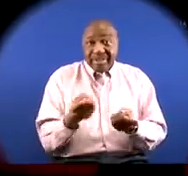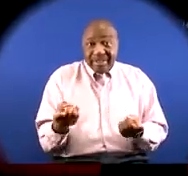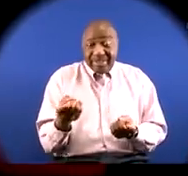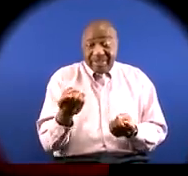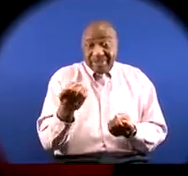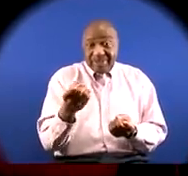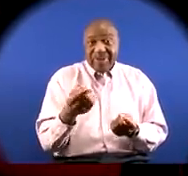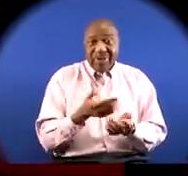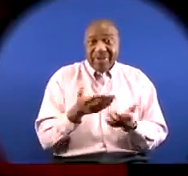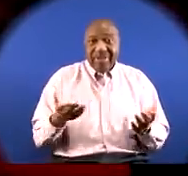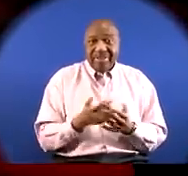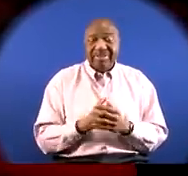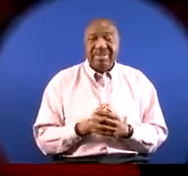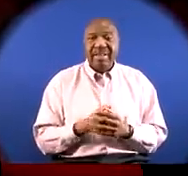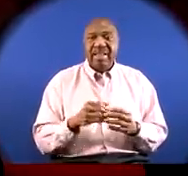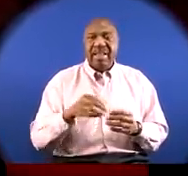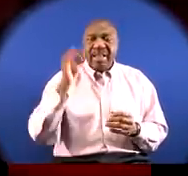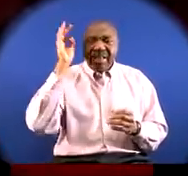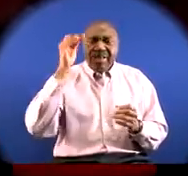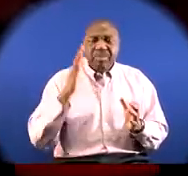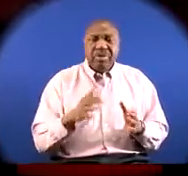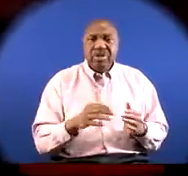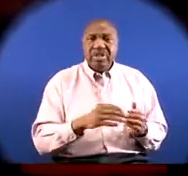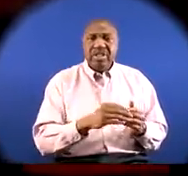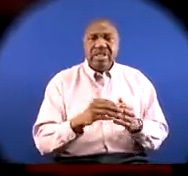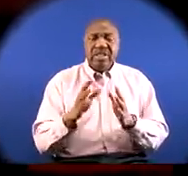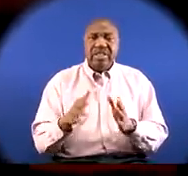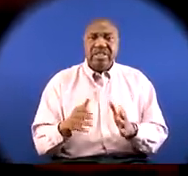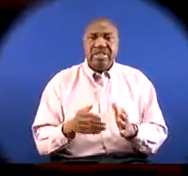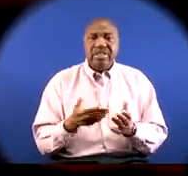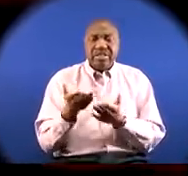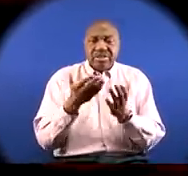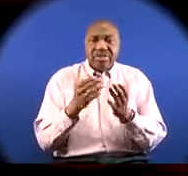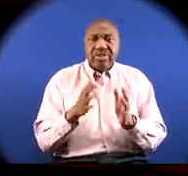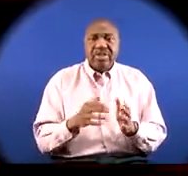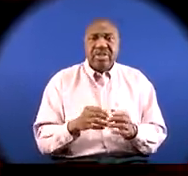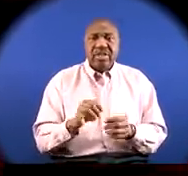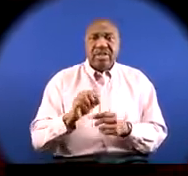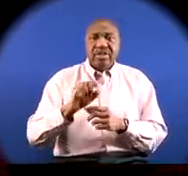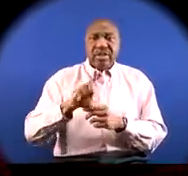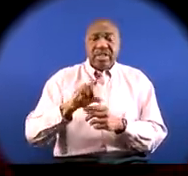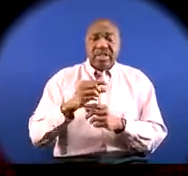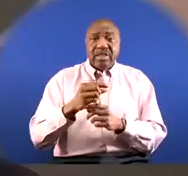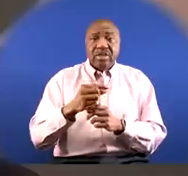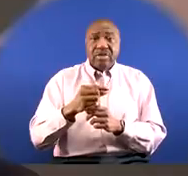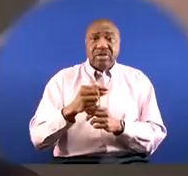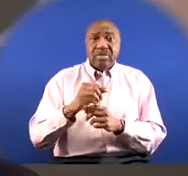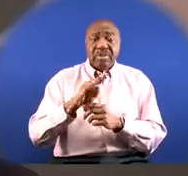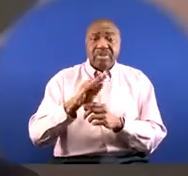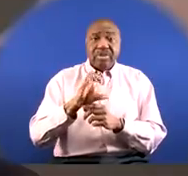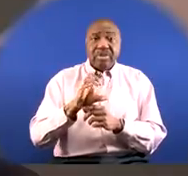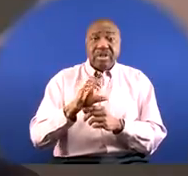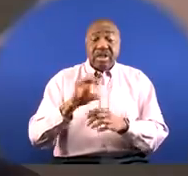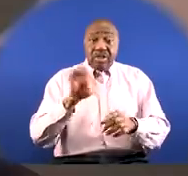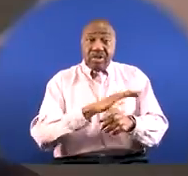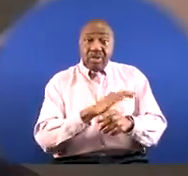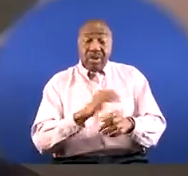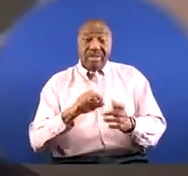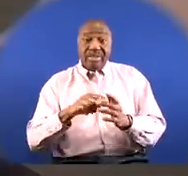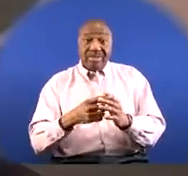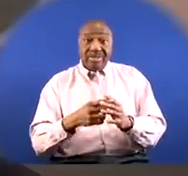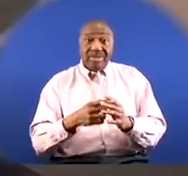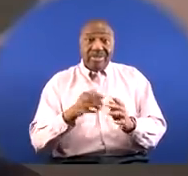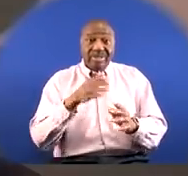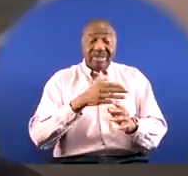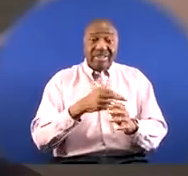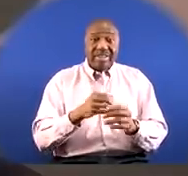These preachers and leaders and servants of the Lord's church called Lily Grove have come. This choir has already begun to bless us, and